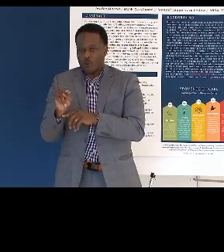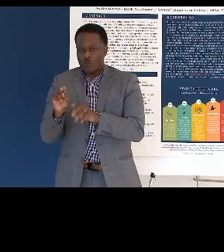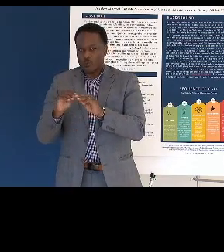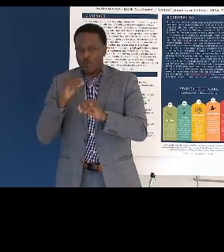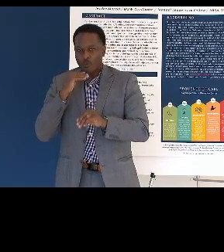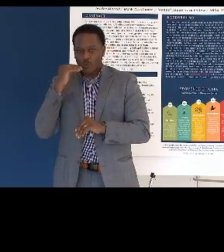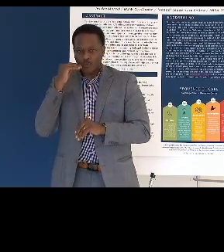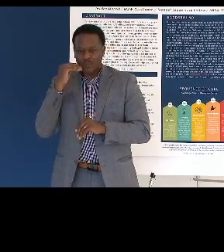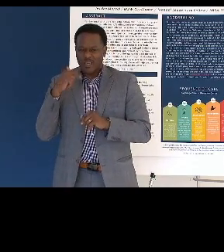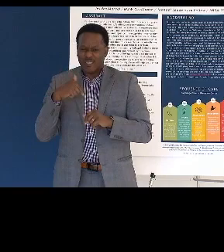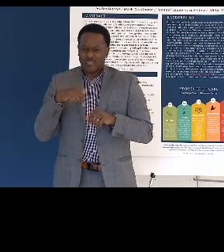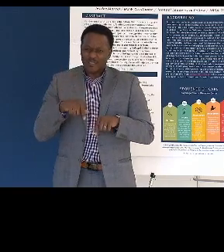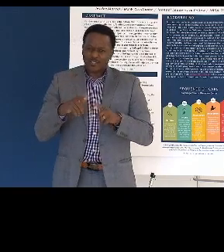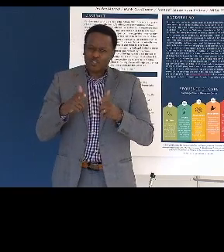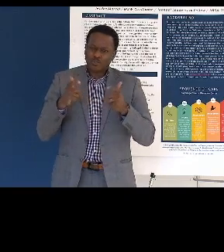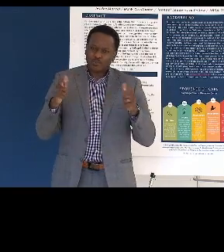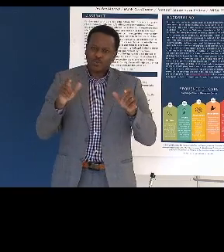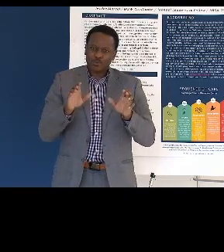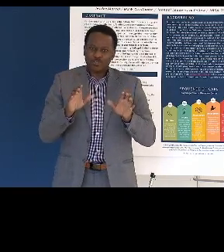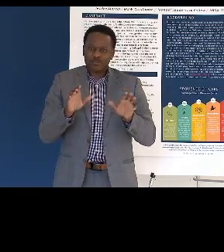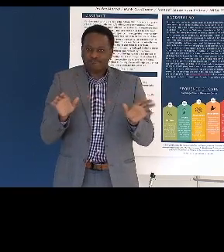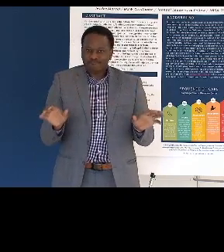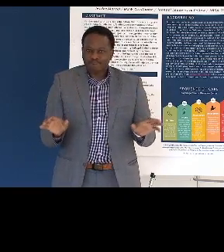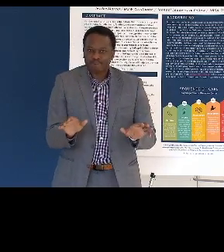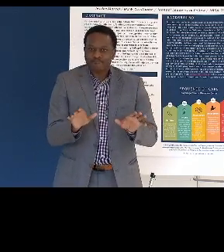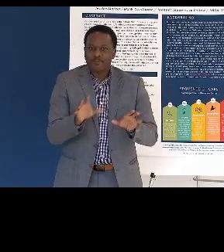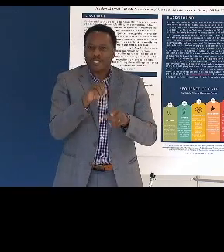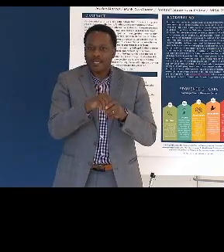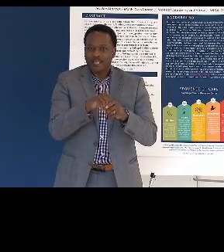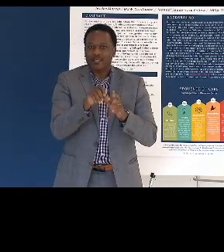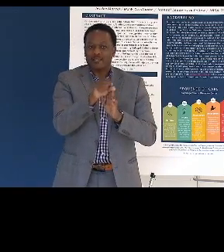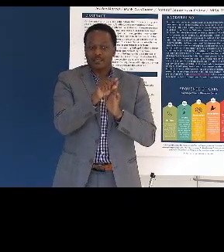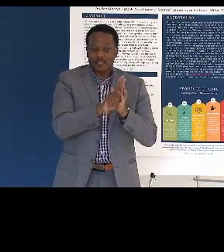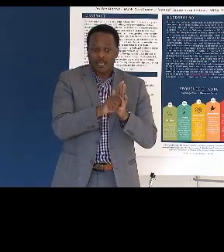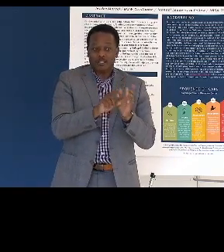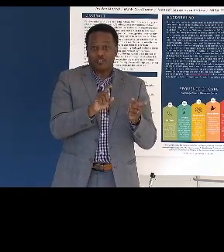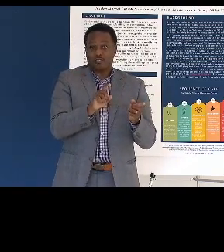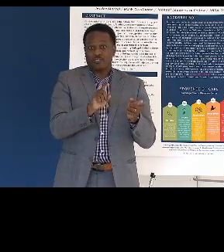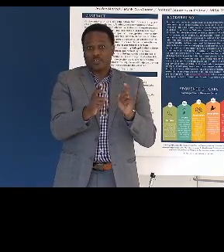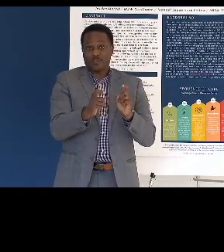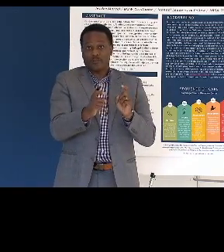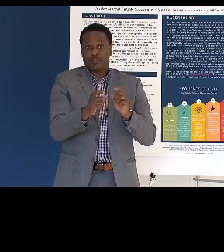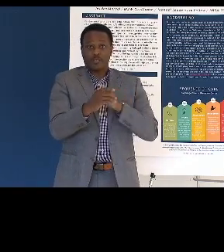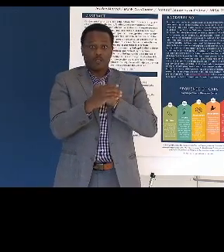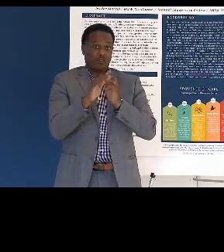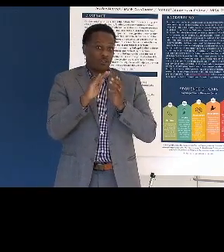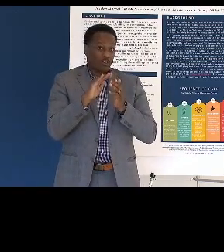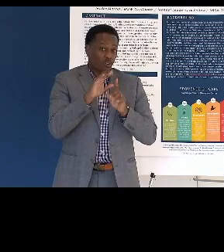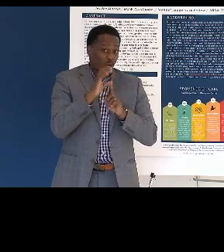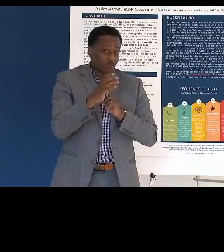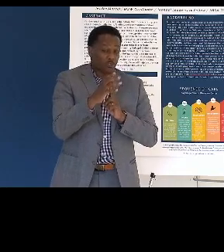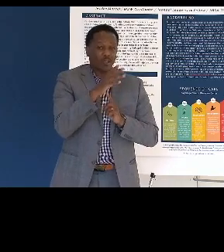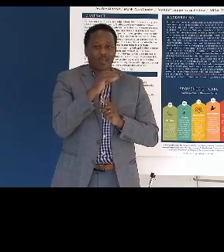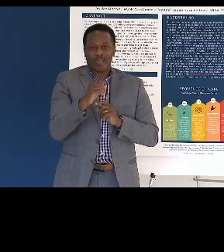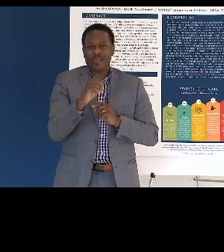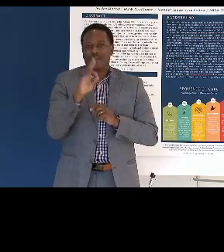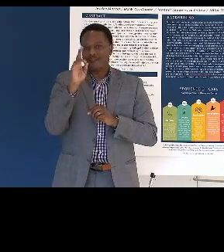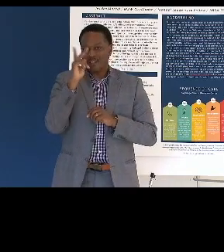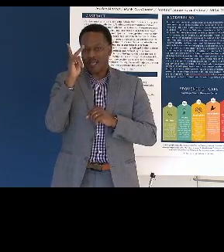a big push in the state. It is a shift in culture and a shift in philosophy that has guided